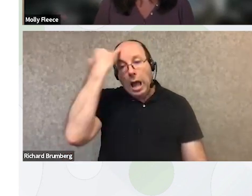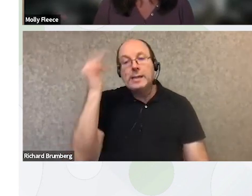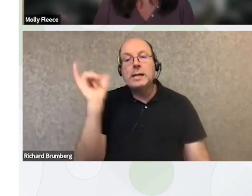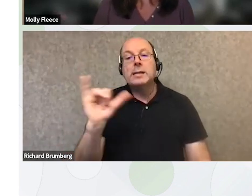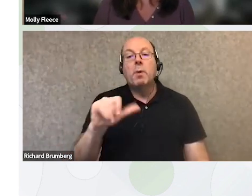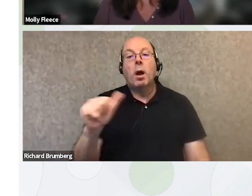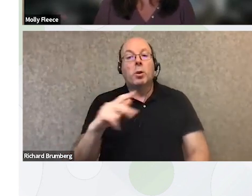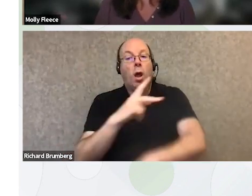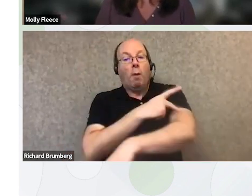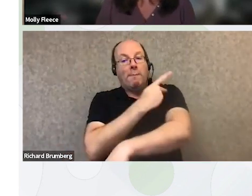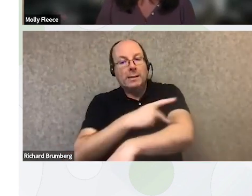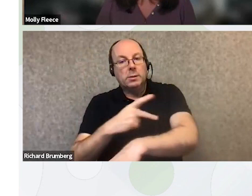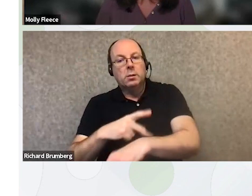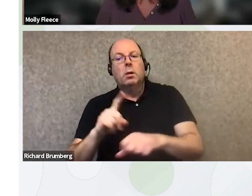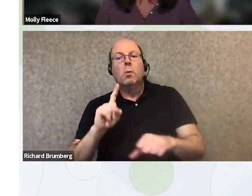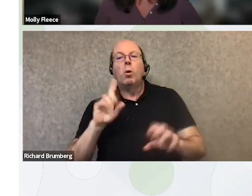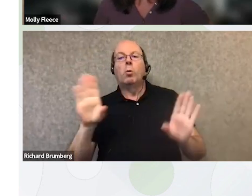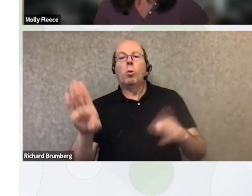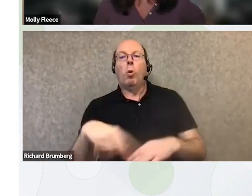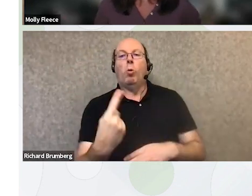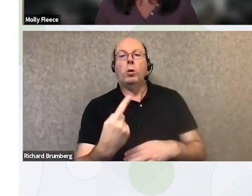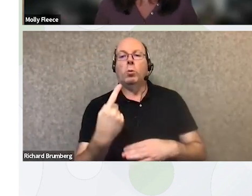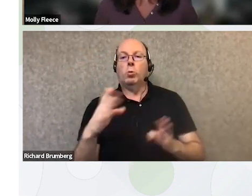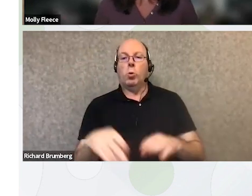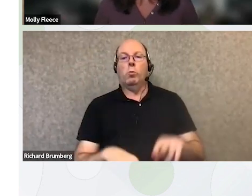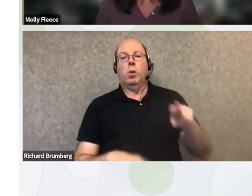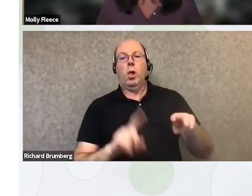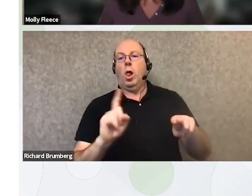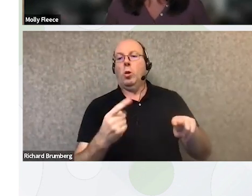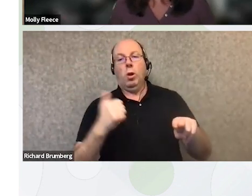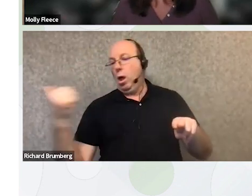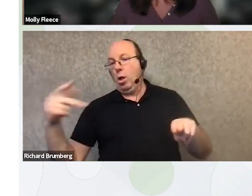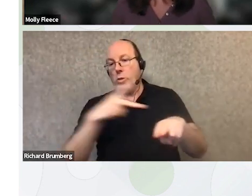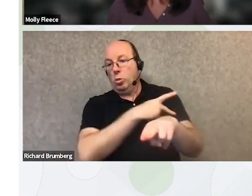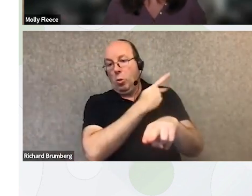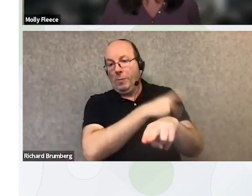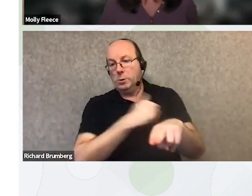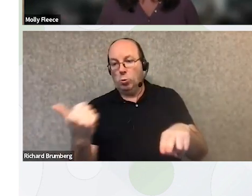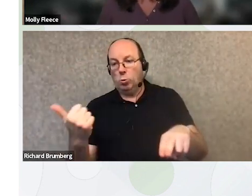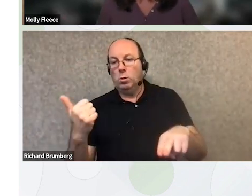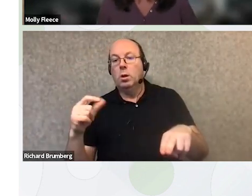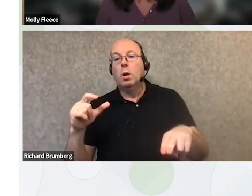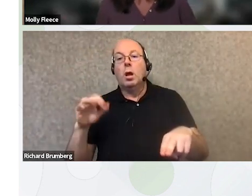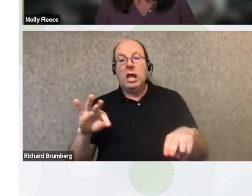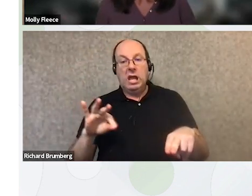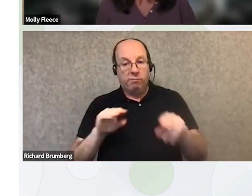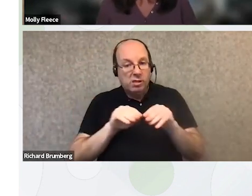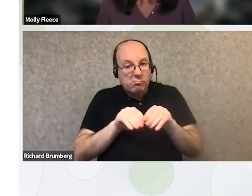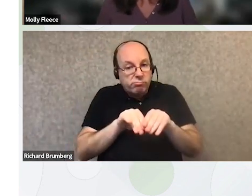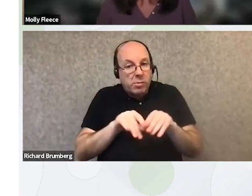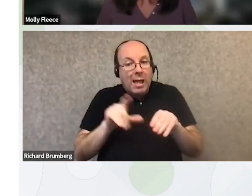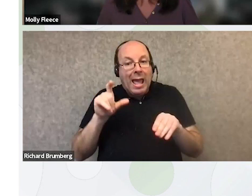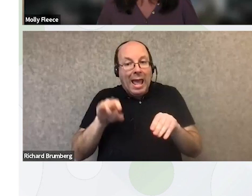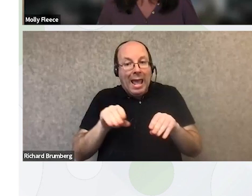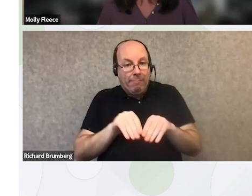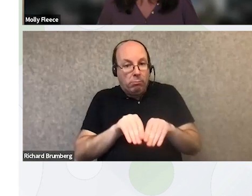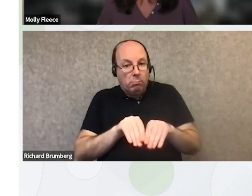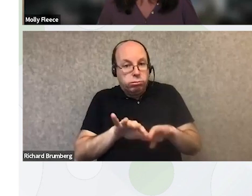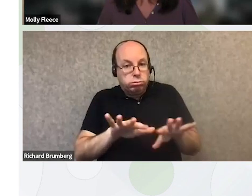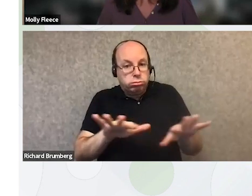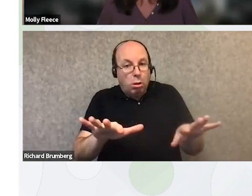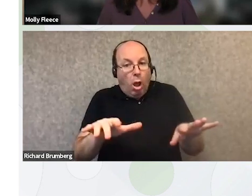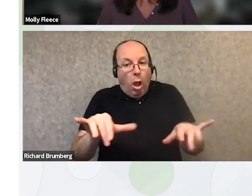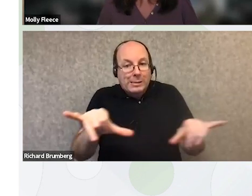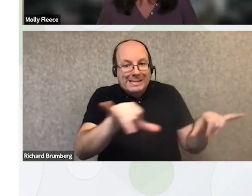should also be placed in single rooms, or in the setting of an outbreak or a cluster, they can be cohorted together as